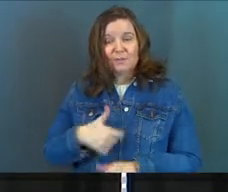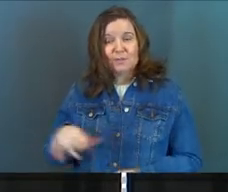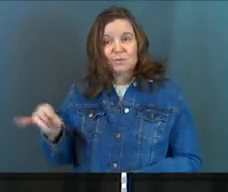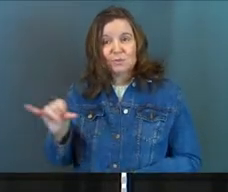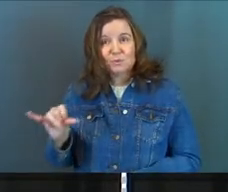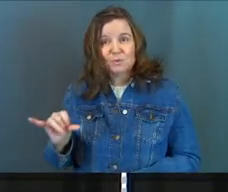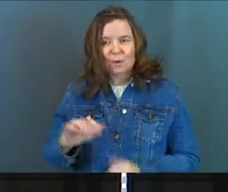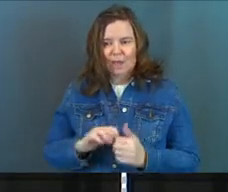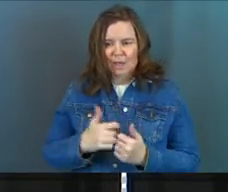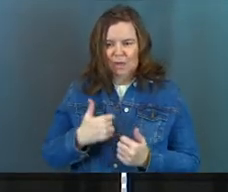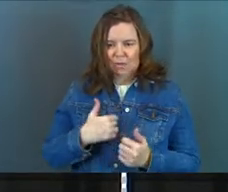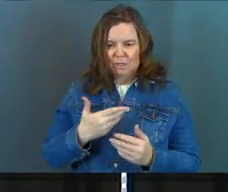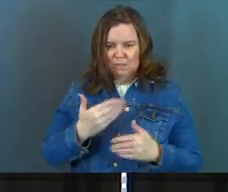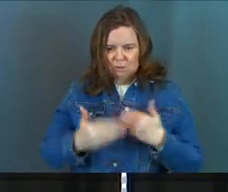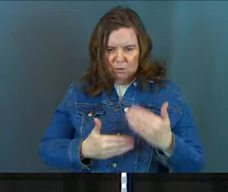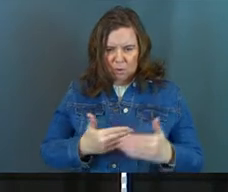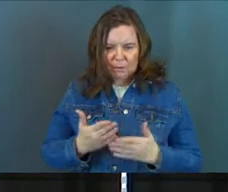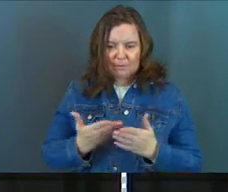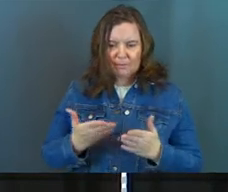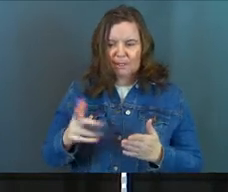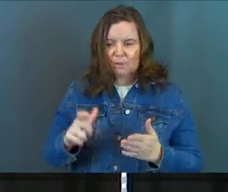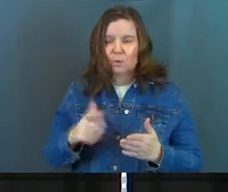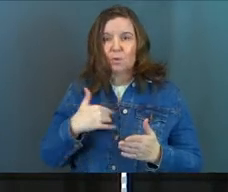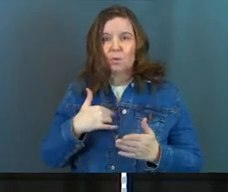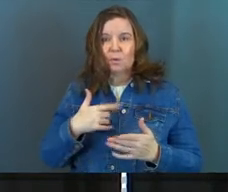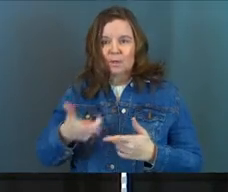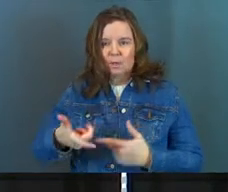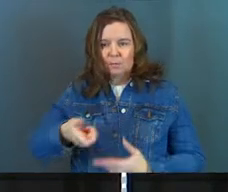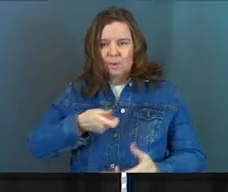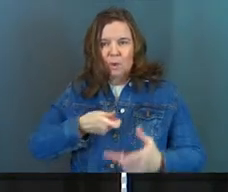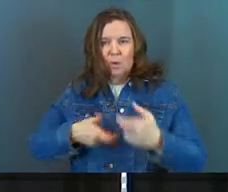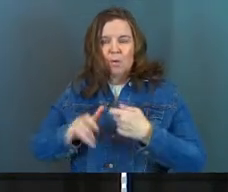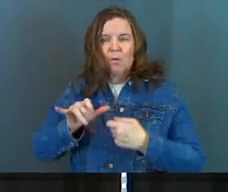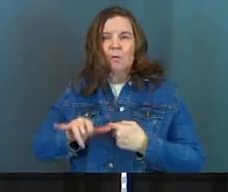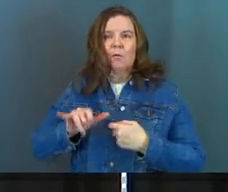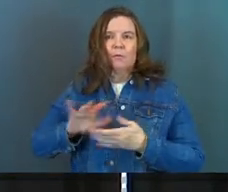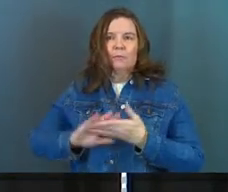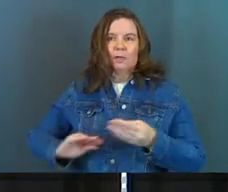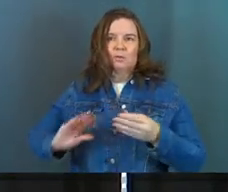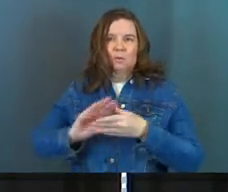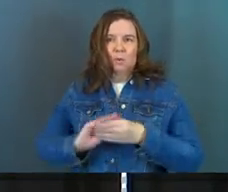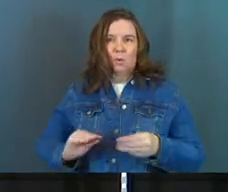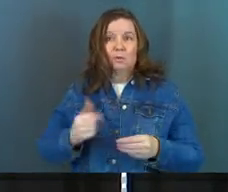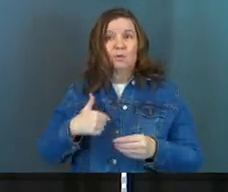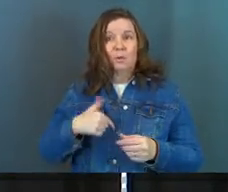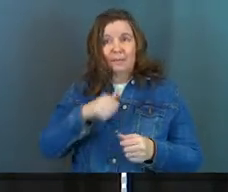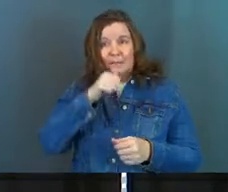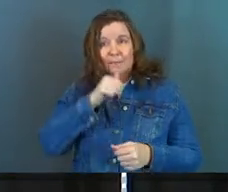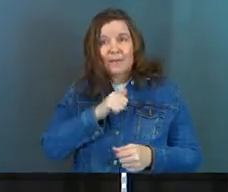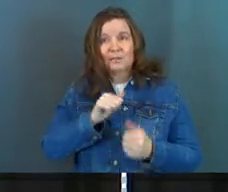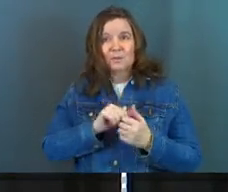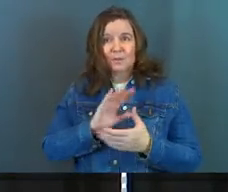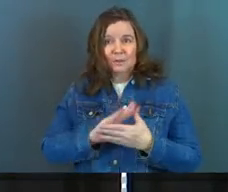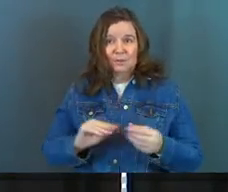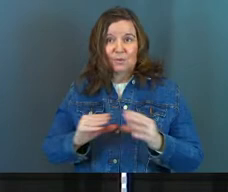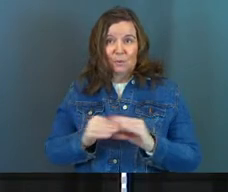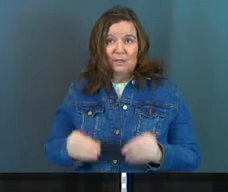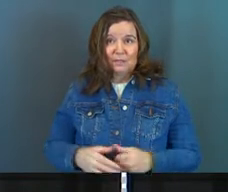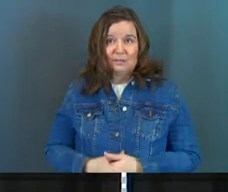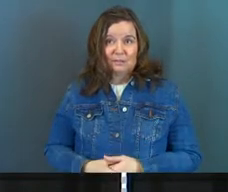too. And how did this go? And there's some things that you're going to pull off of that story. So be patient with the